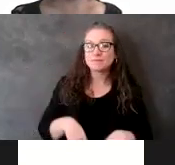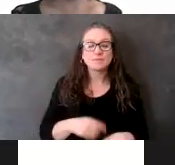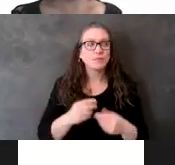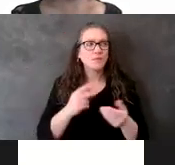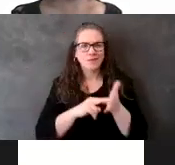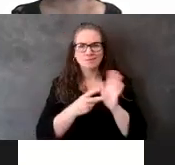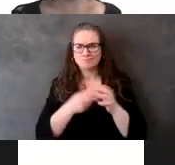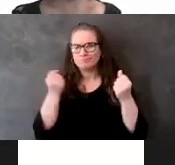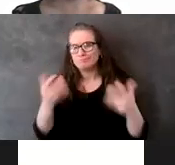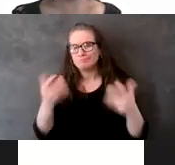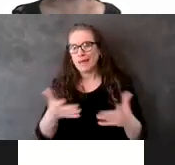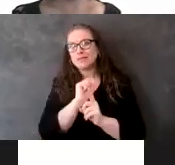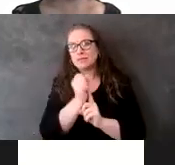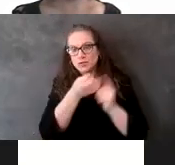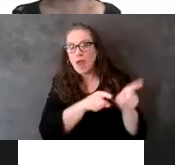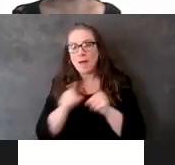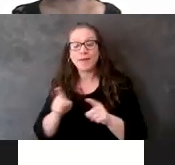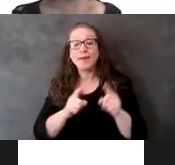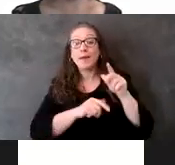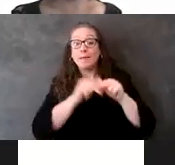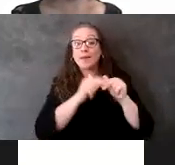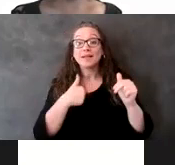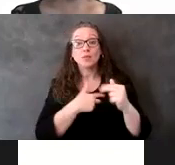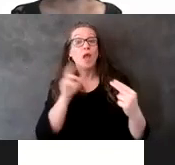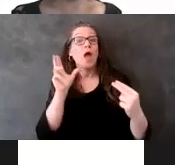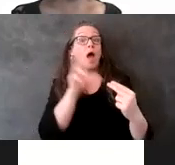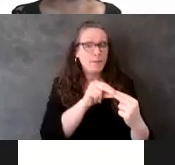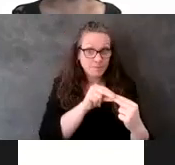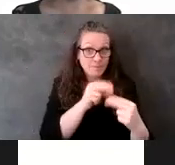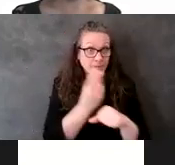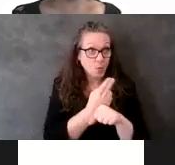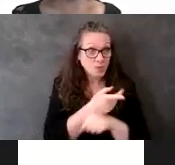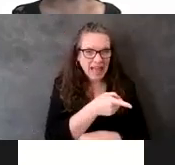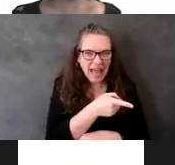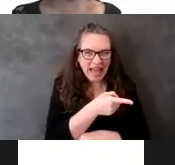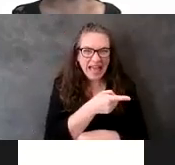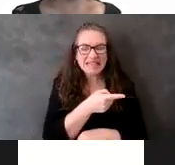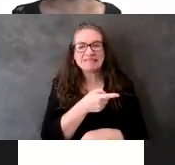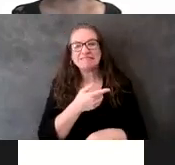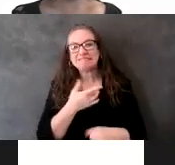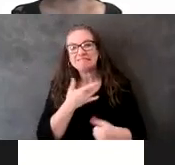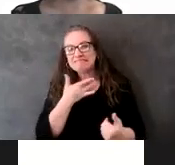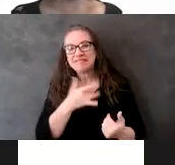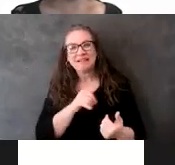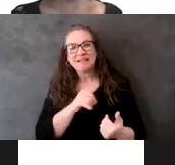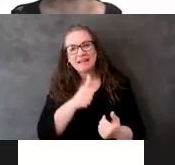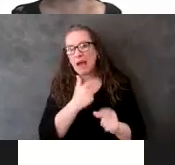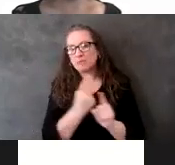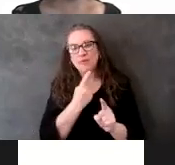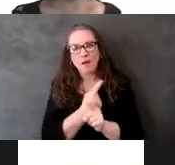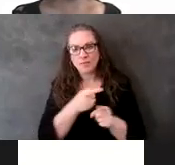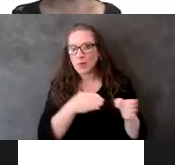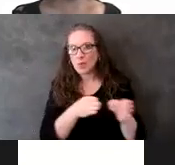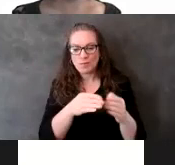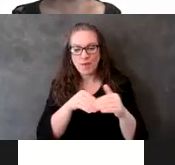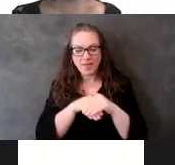situations where the facilities we were using didn't have a proper path of travel. As we mentioned earlier,